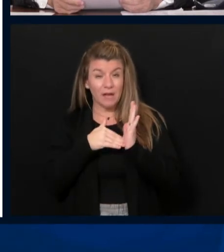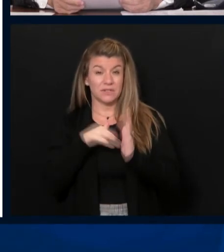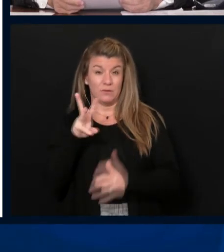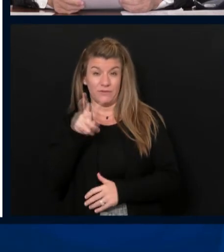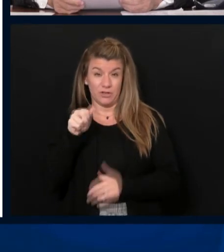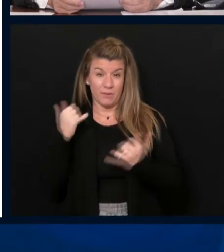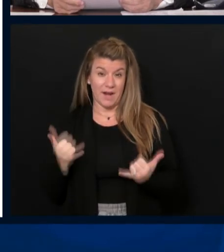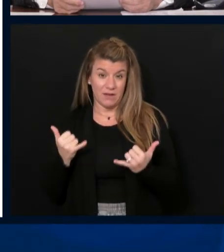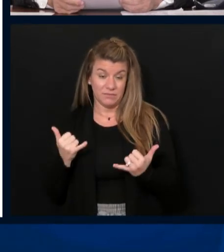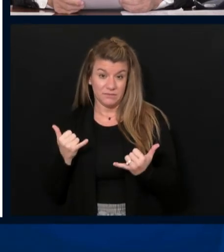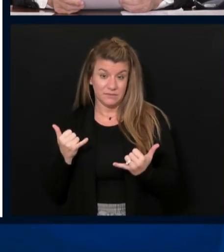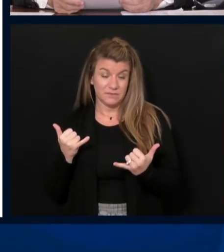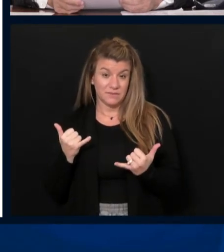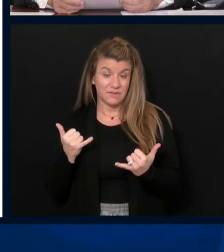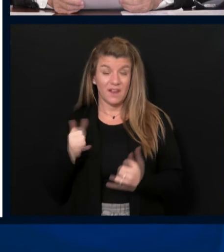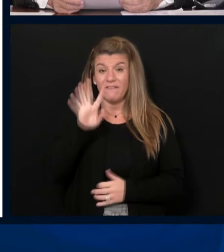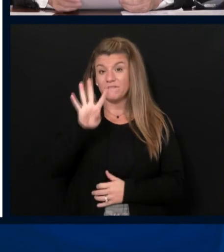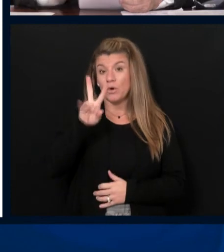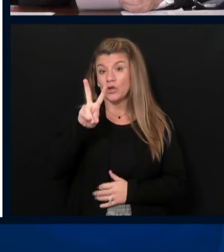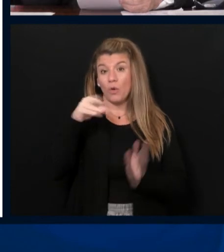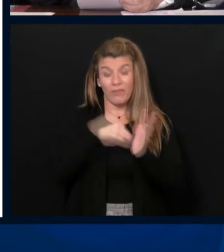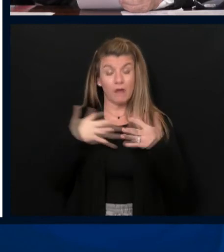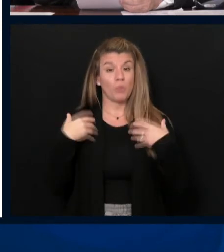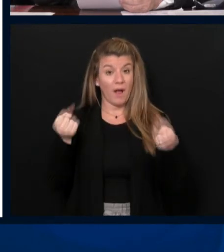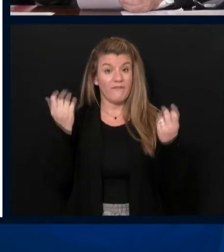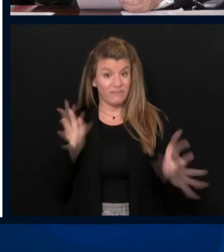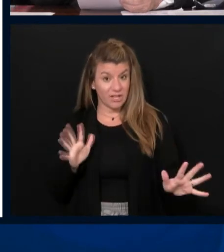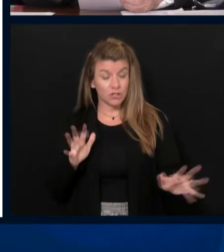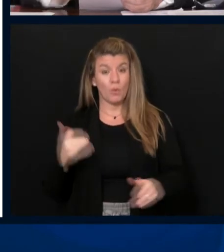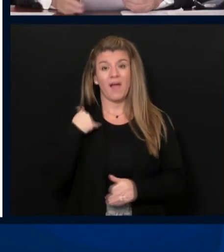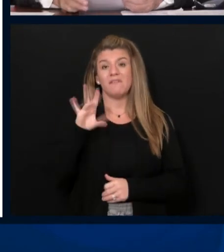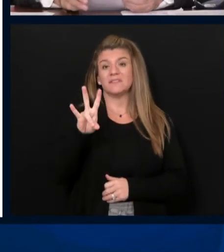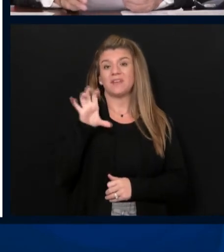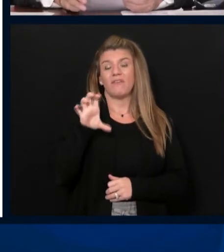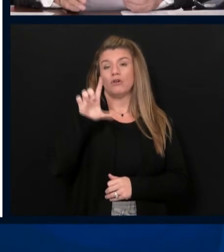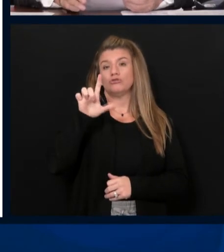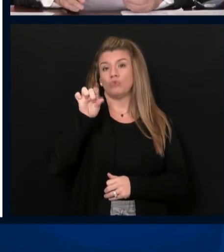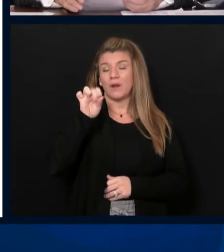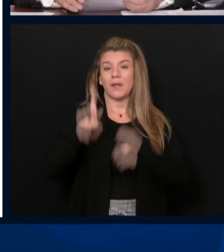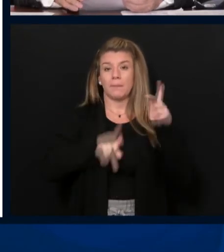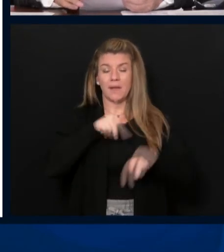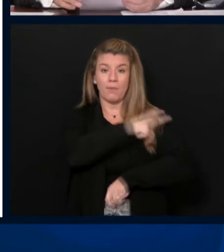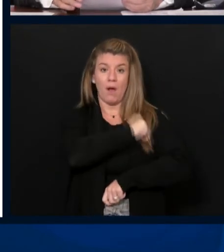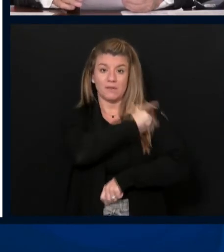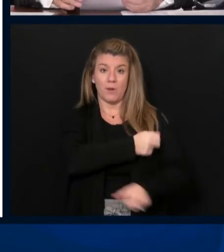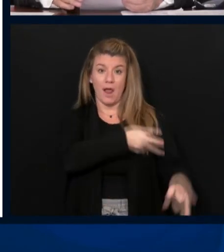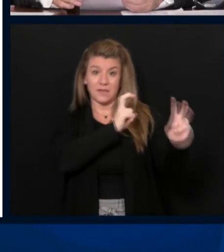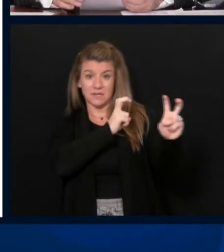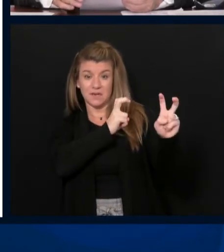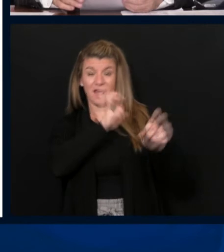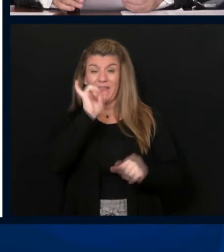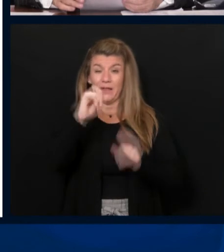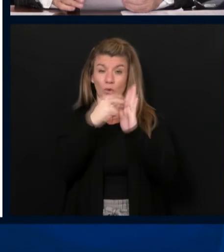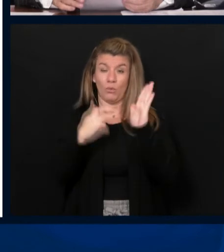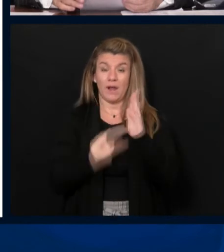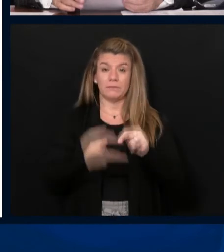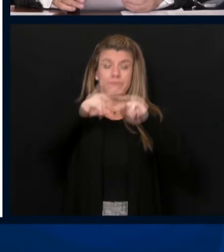now. 42,000 people have recovered. We have 720 people hospitalized. That's a record